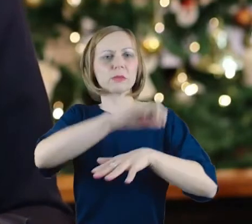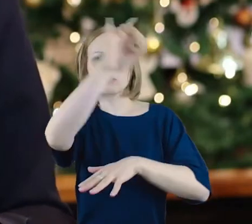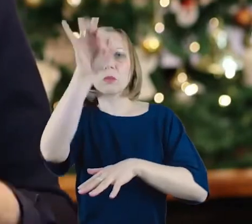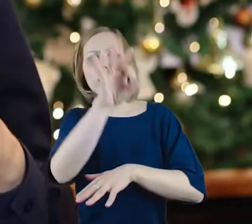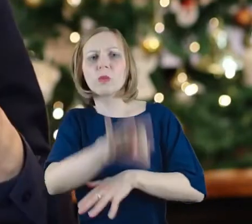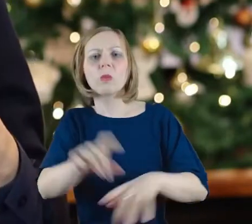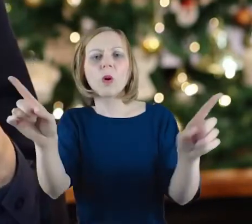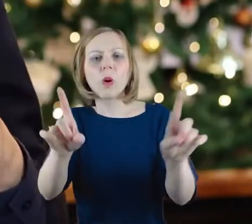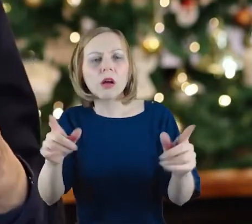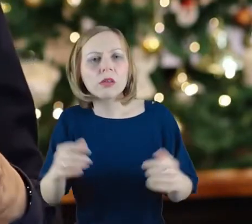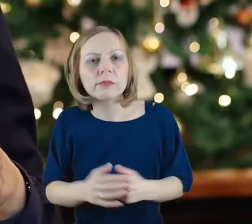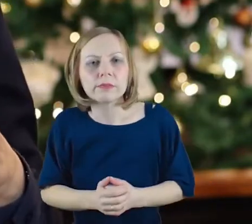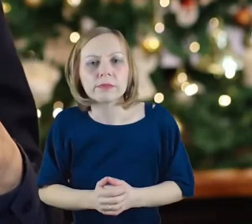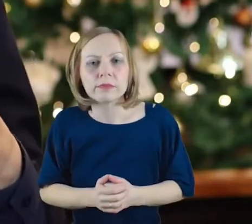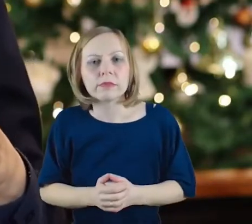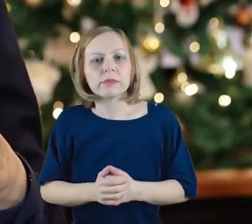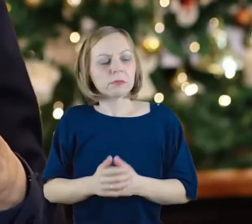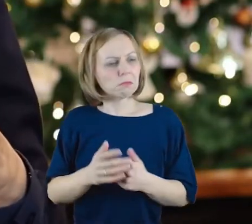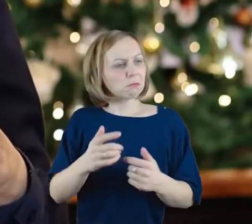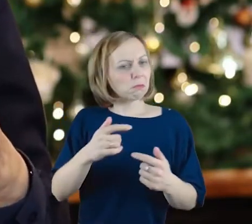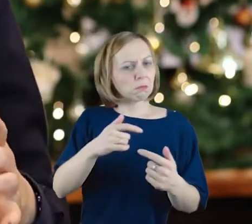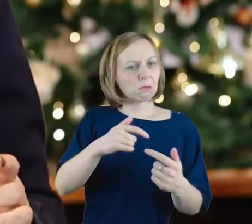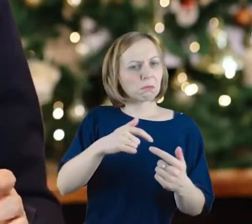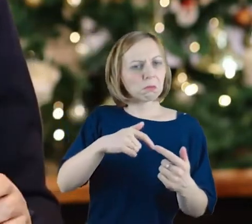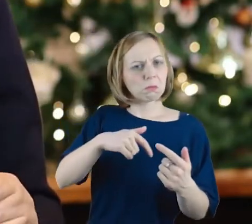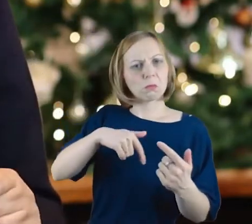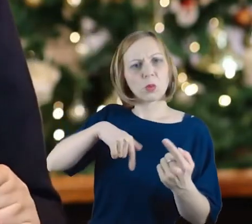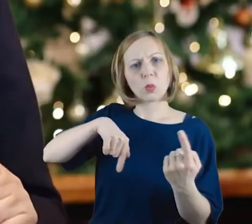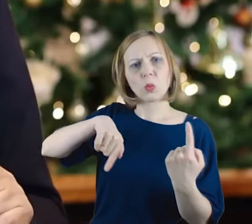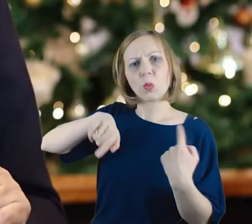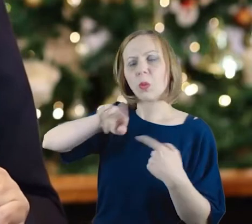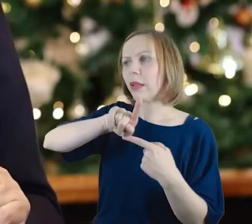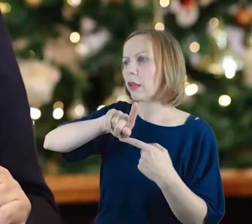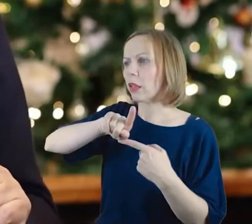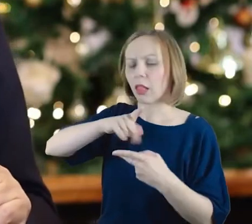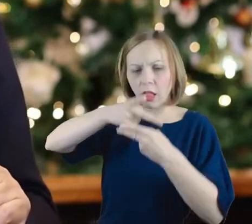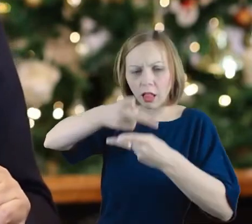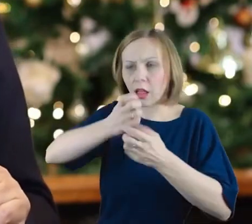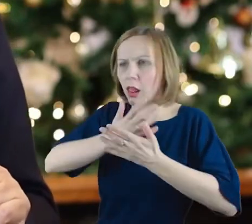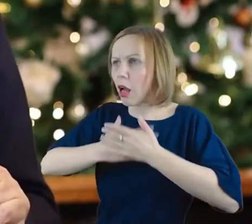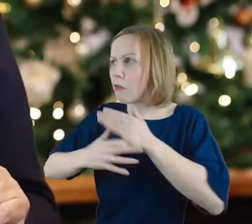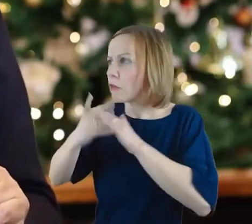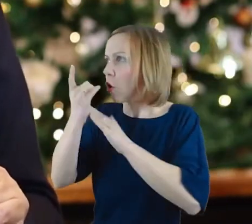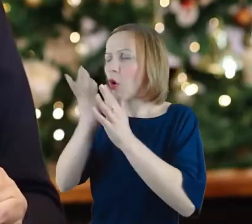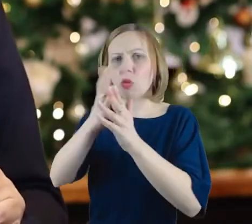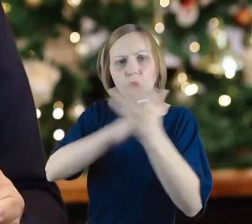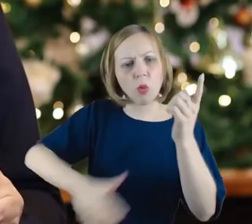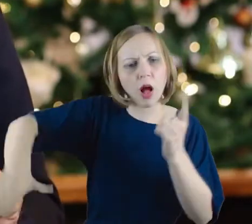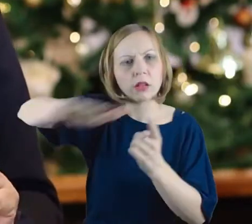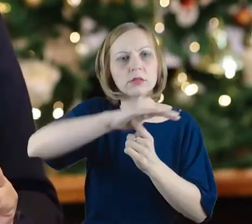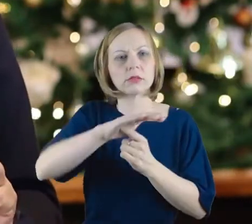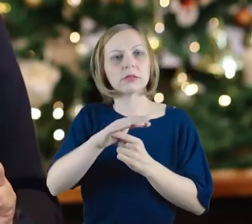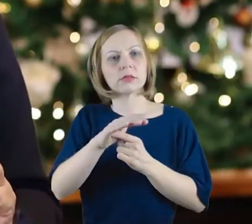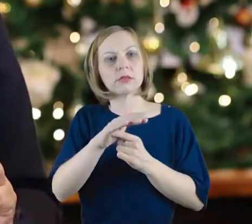all. How can we be midwives to the love of God in our world? And in these